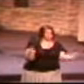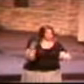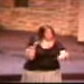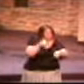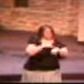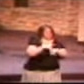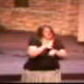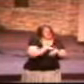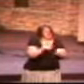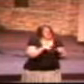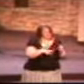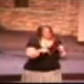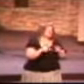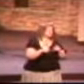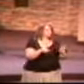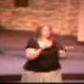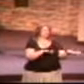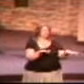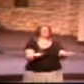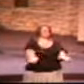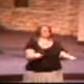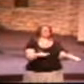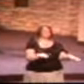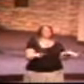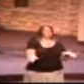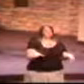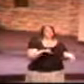and to the casual Christian